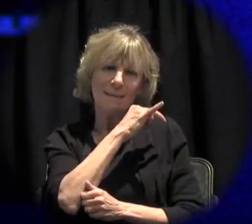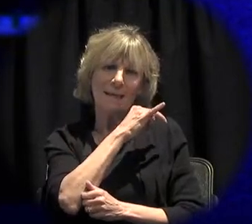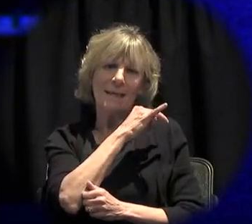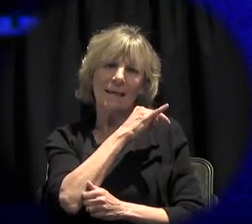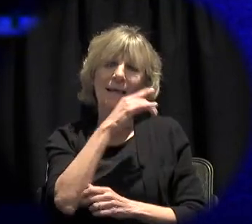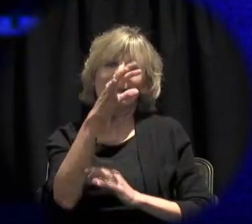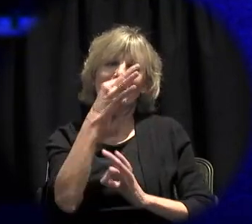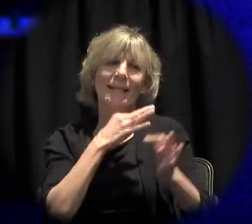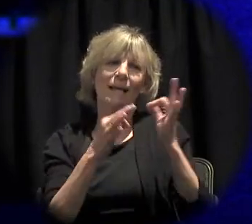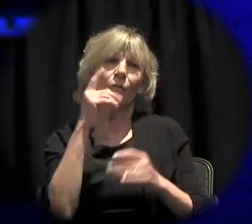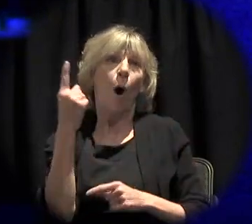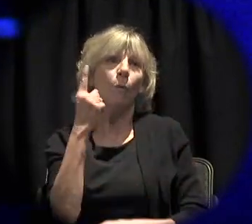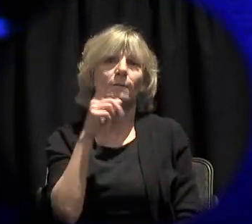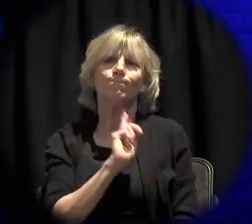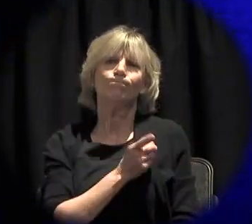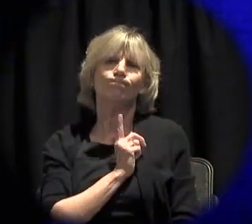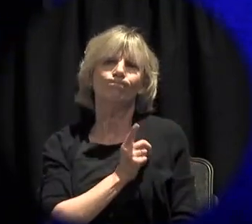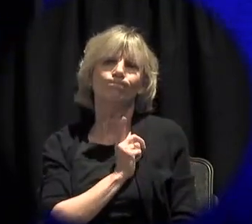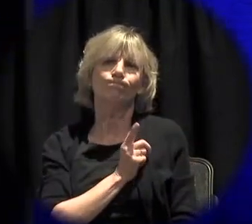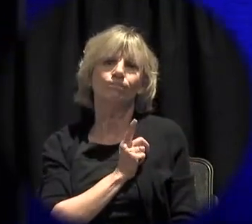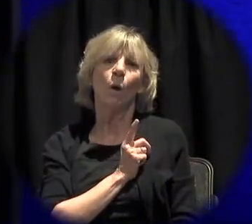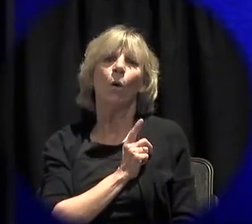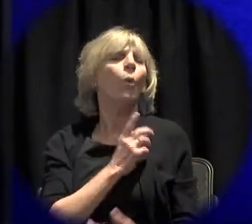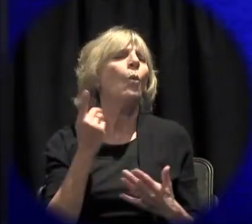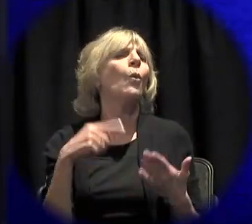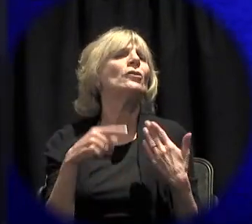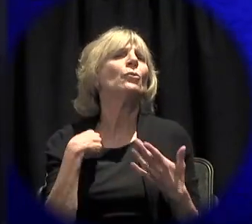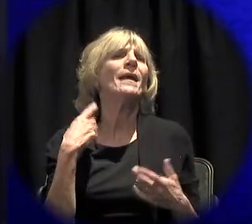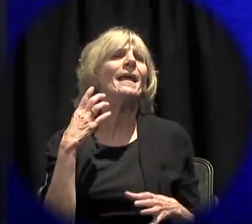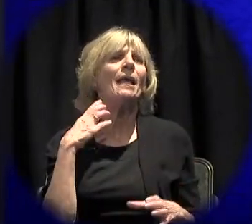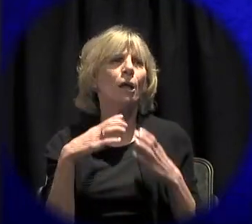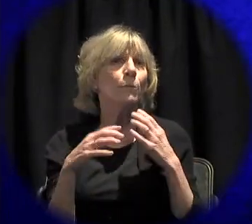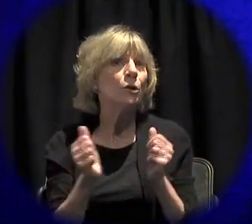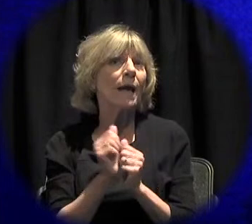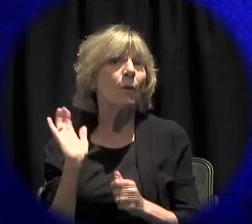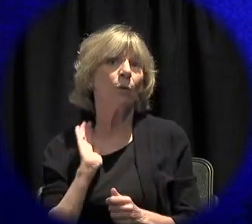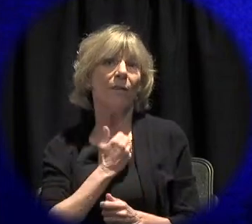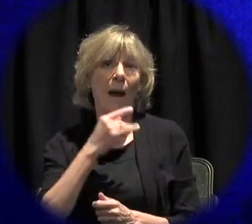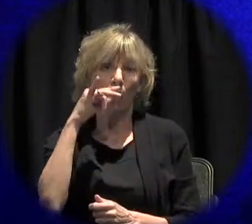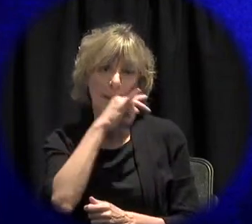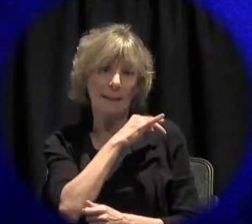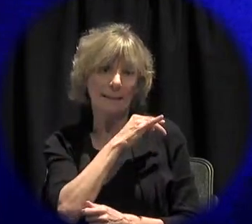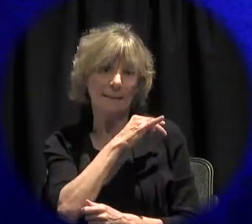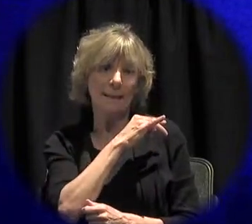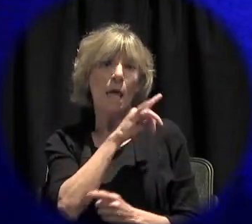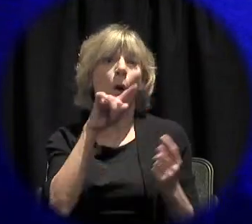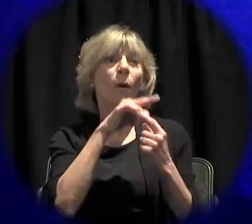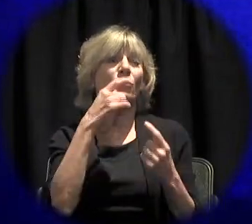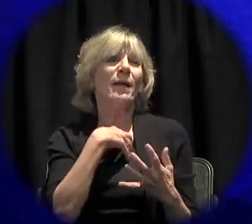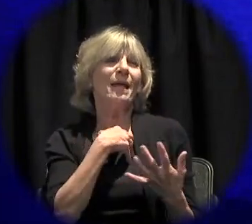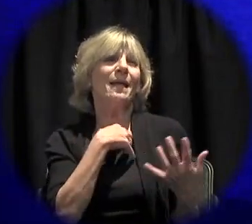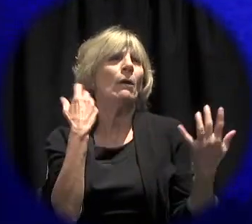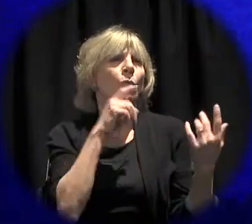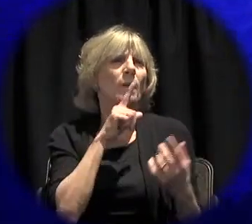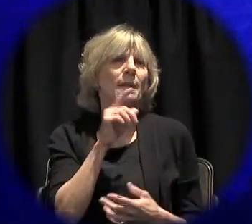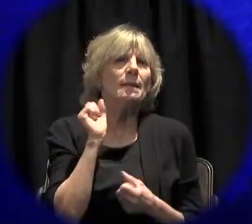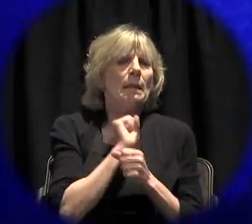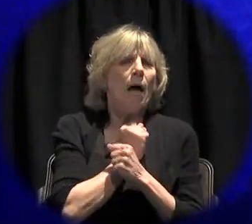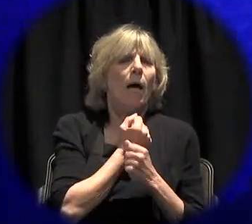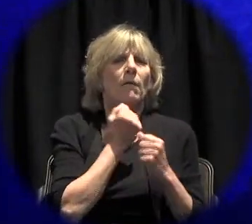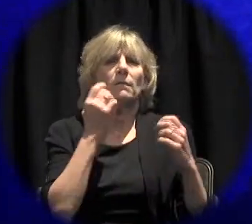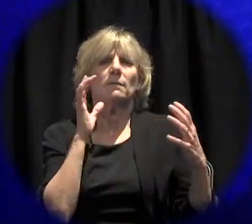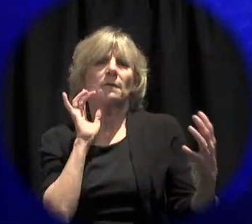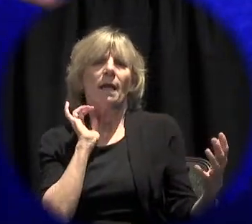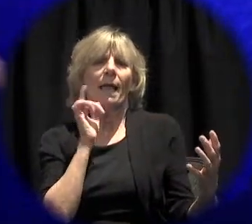look? What do we communicate to our kids through the nonverbals? When we do this well and our kids know that we are with them